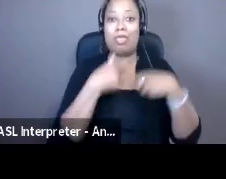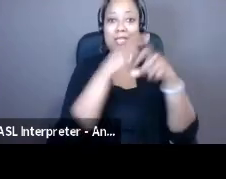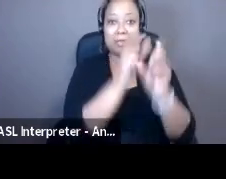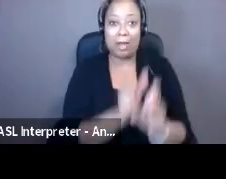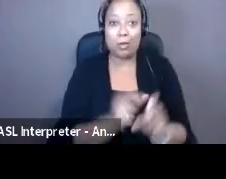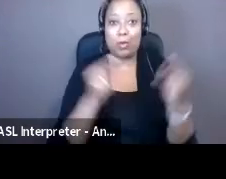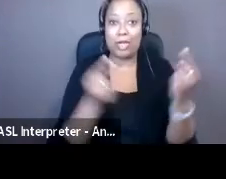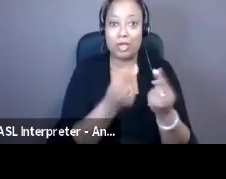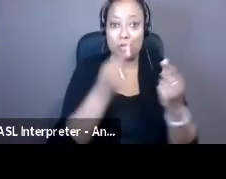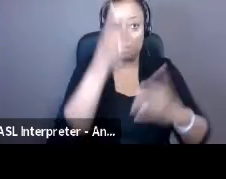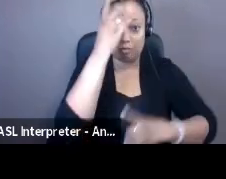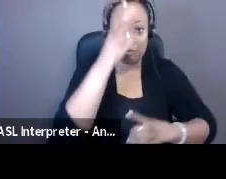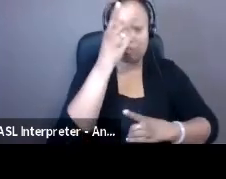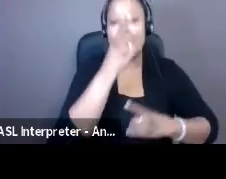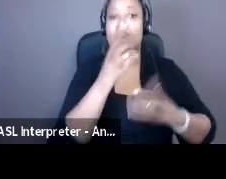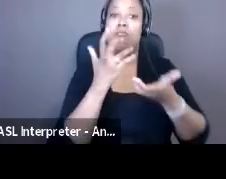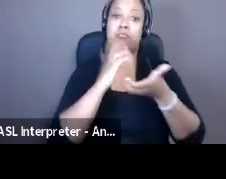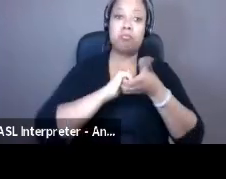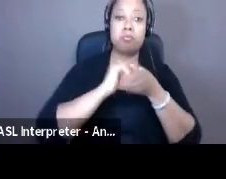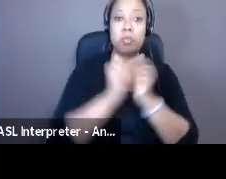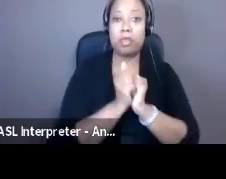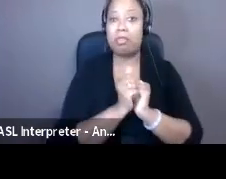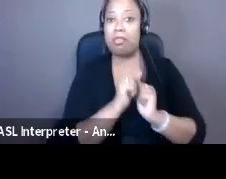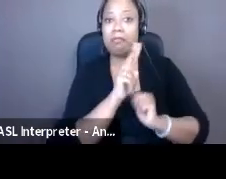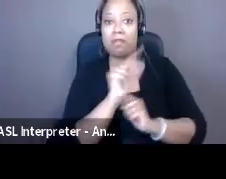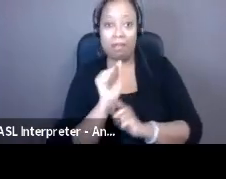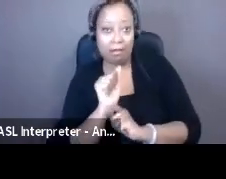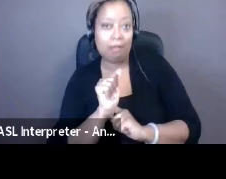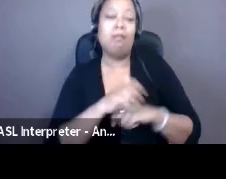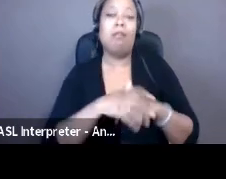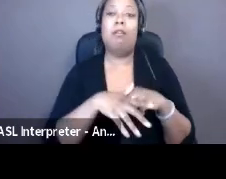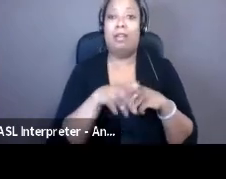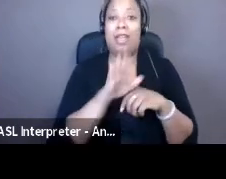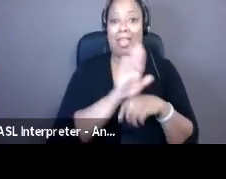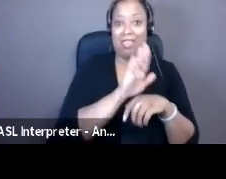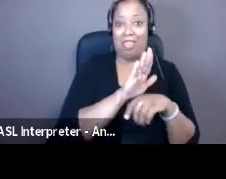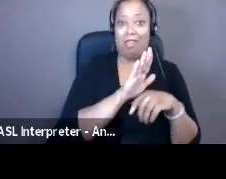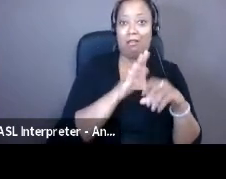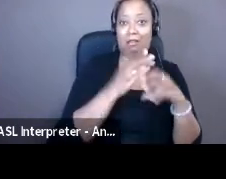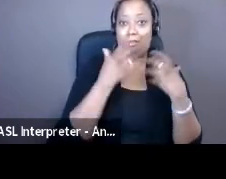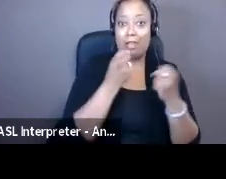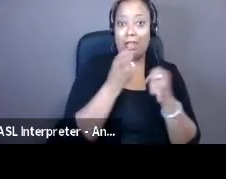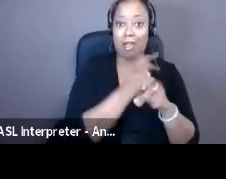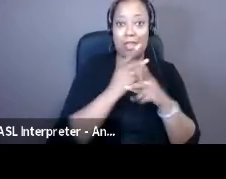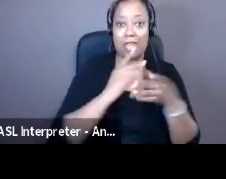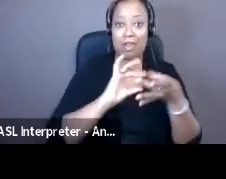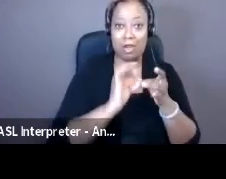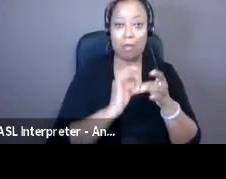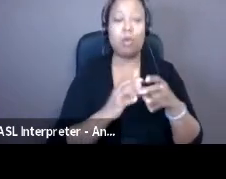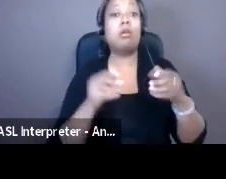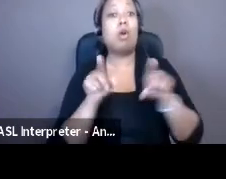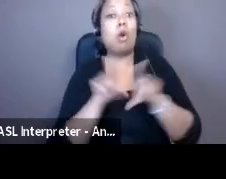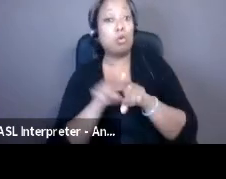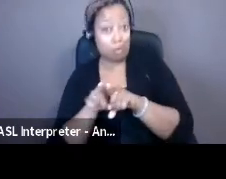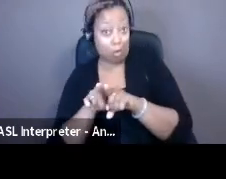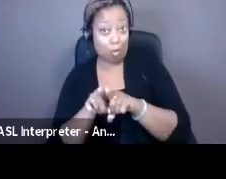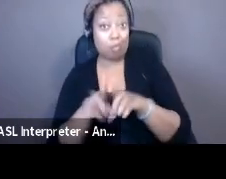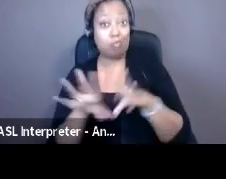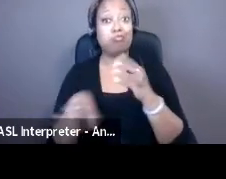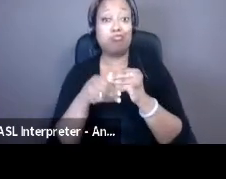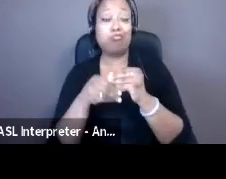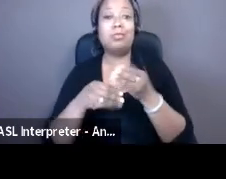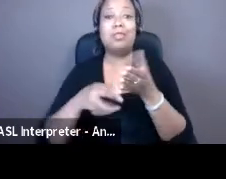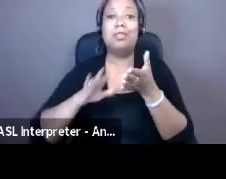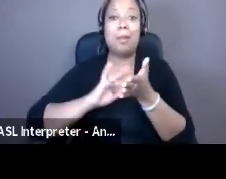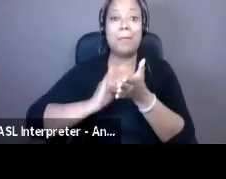Veterans Administration and their healthcare network extensively through today. We also do medical research. And we have a